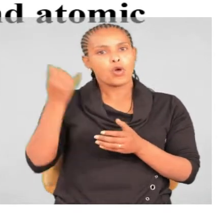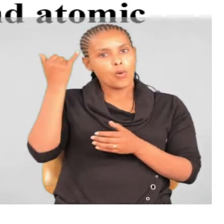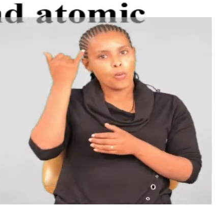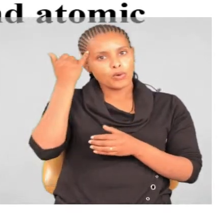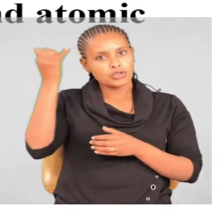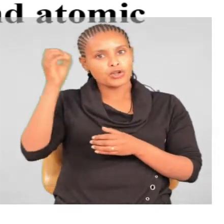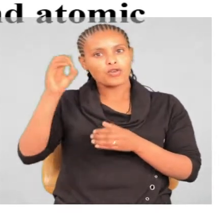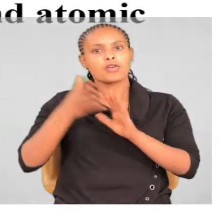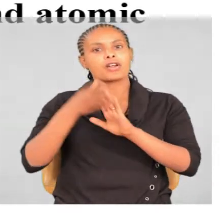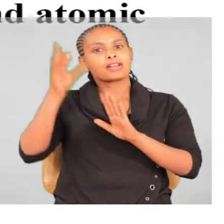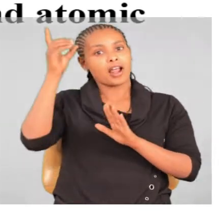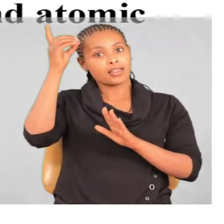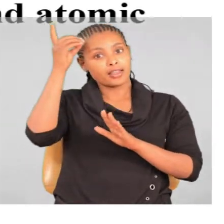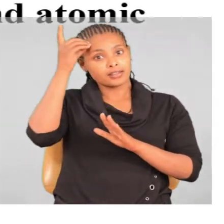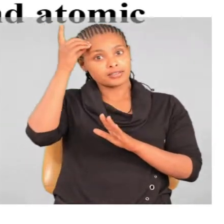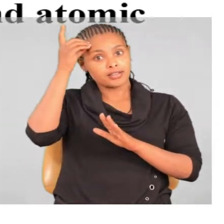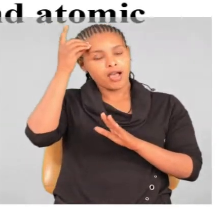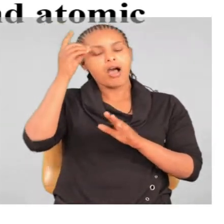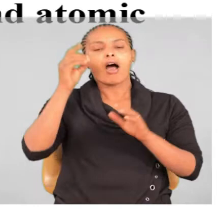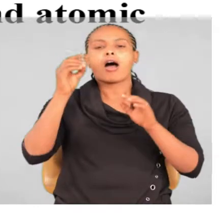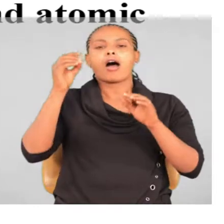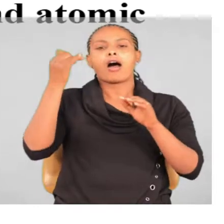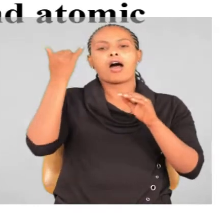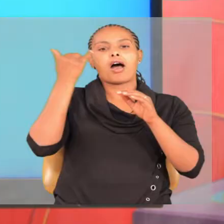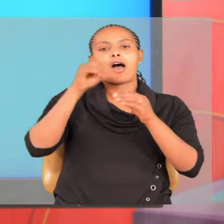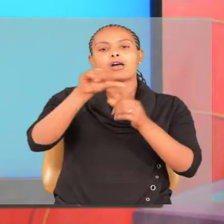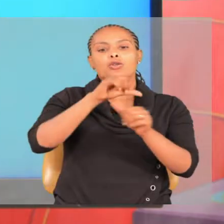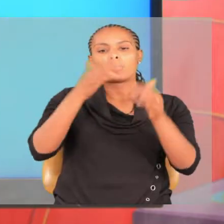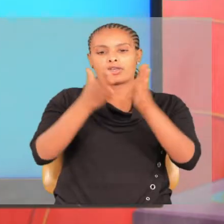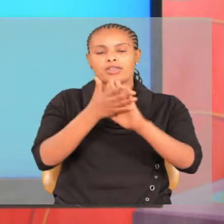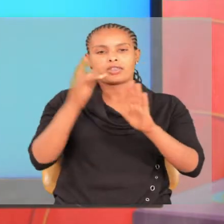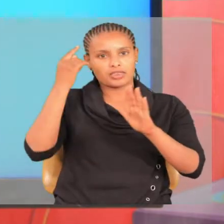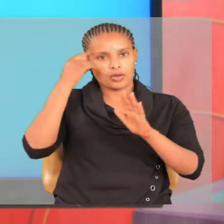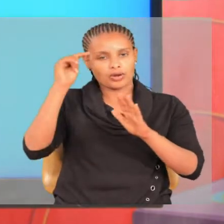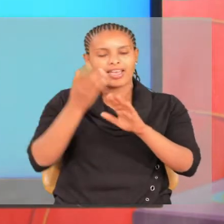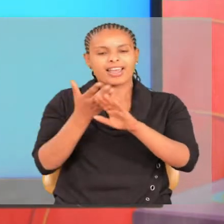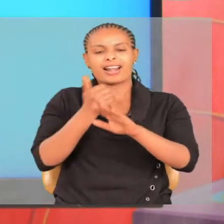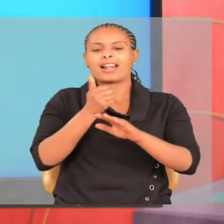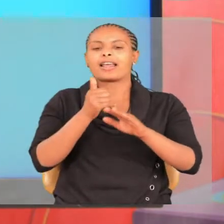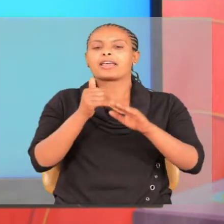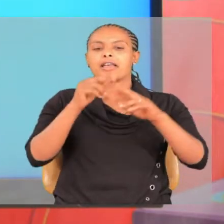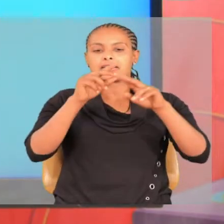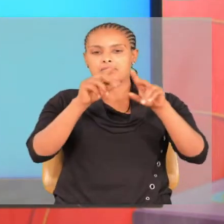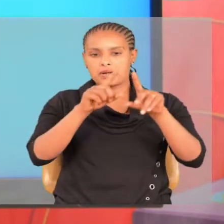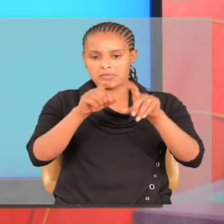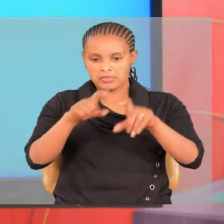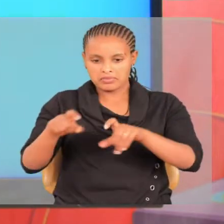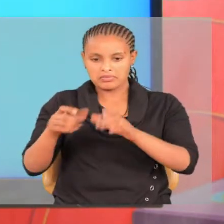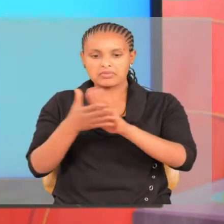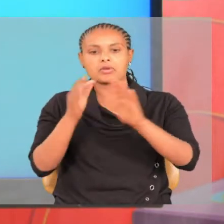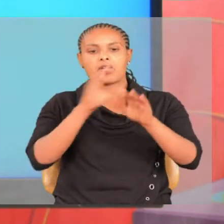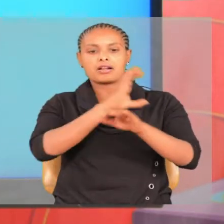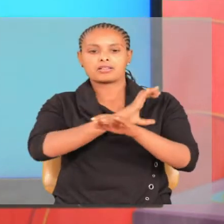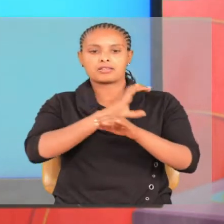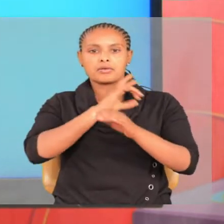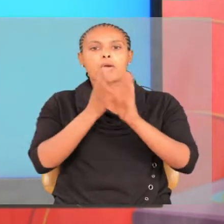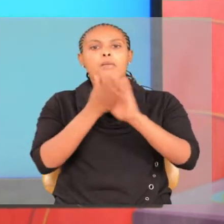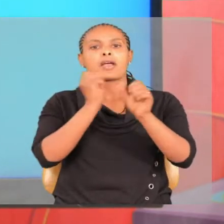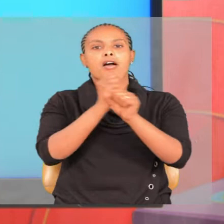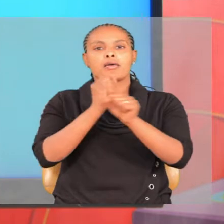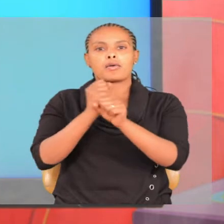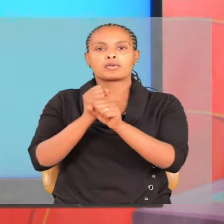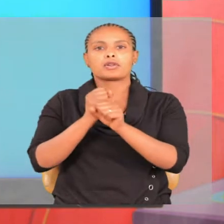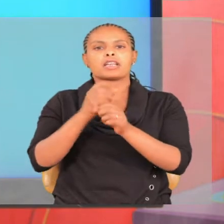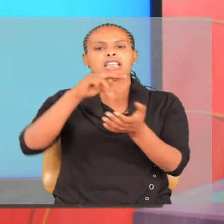postulates of Dalton's atomic theory, early experiments to characterize the atom, makeup of